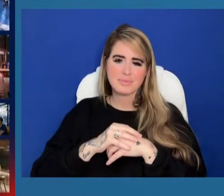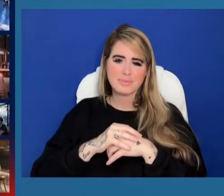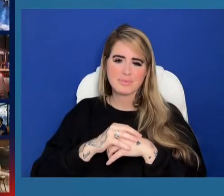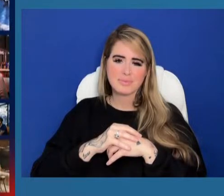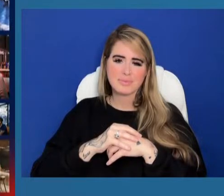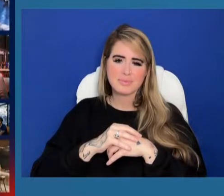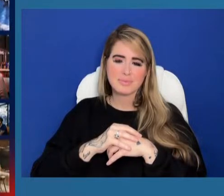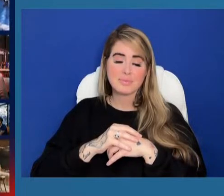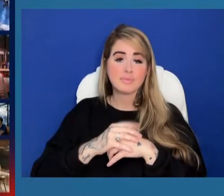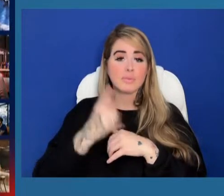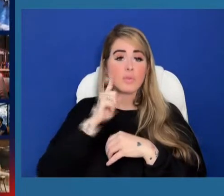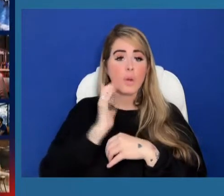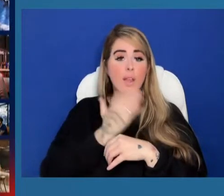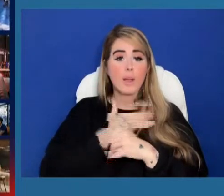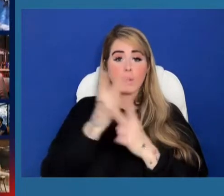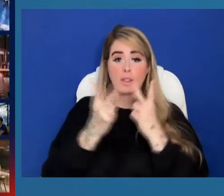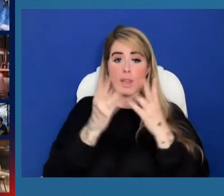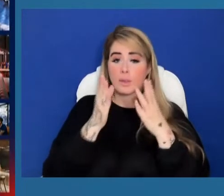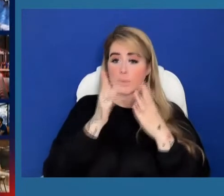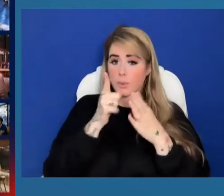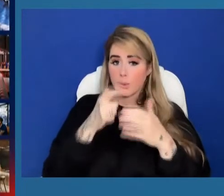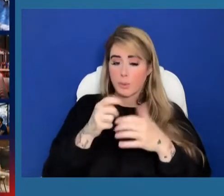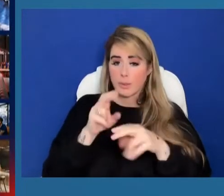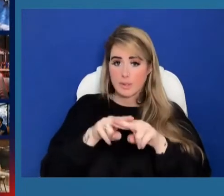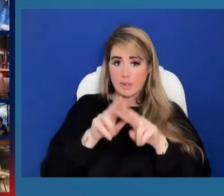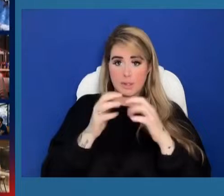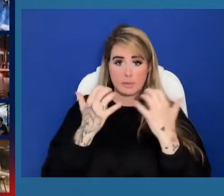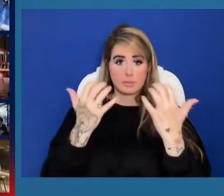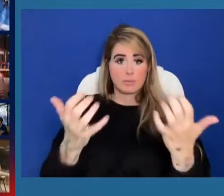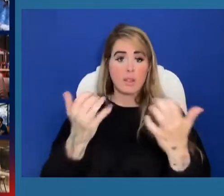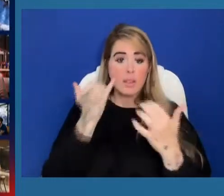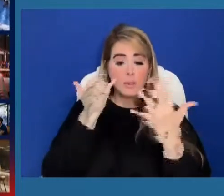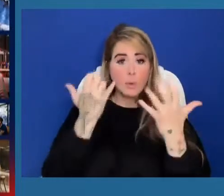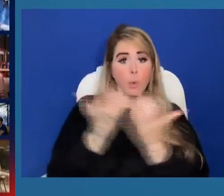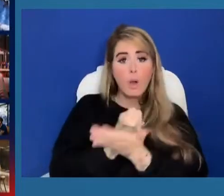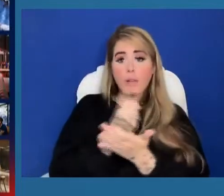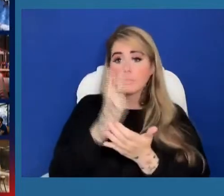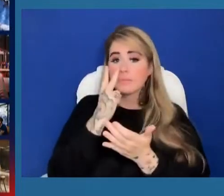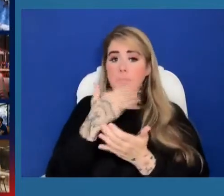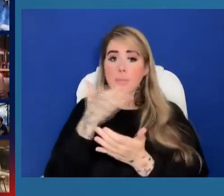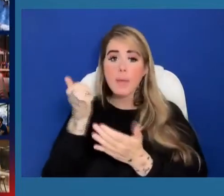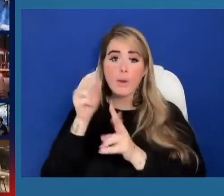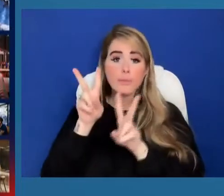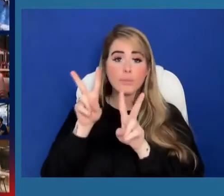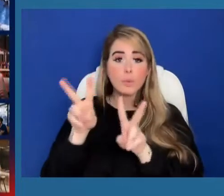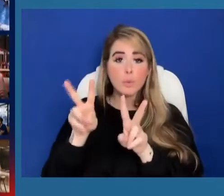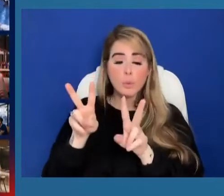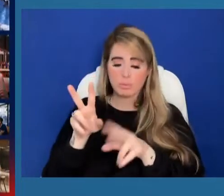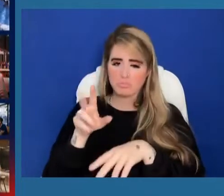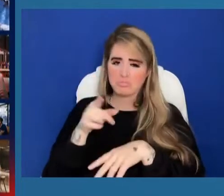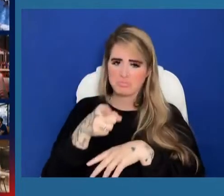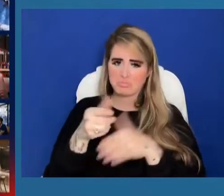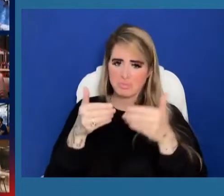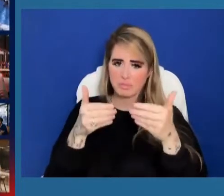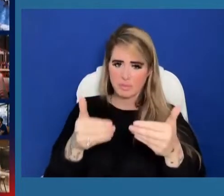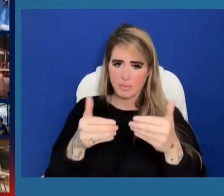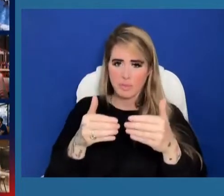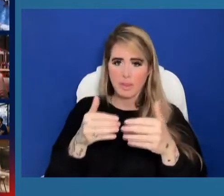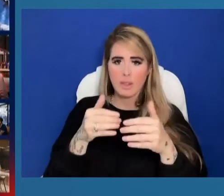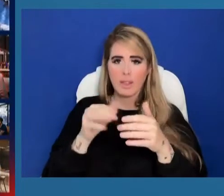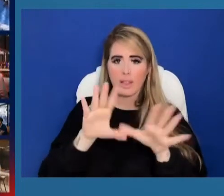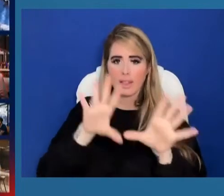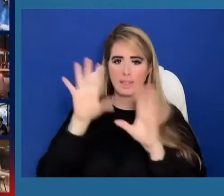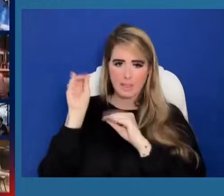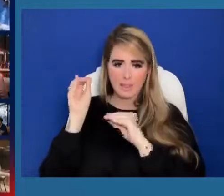To our guests seated in the crowd, if you would like a better view of the raising of the beam, please feel free to go ahead and exit the